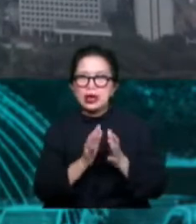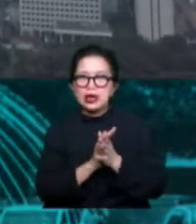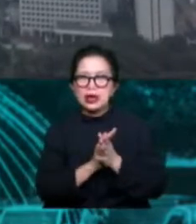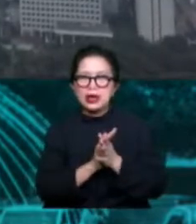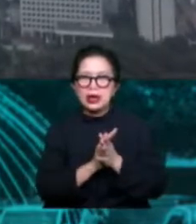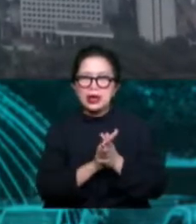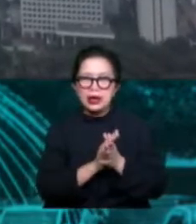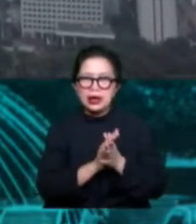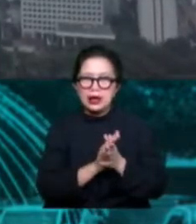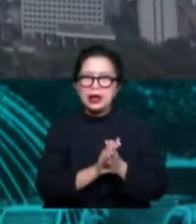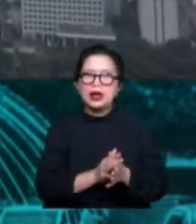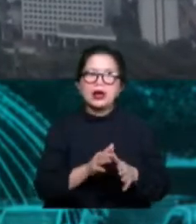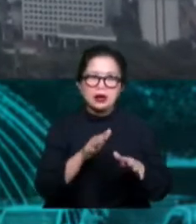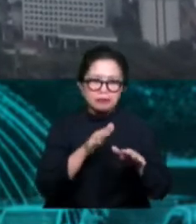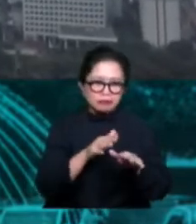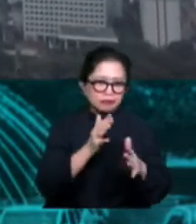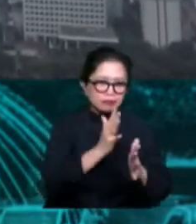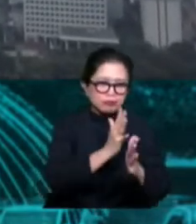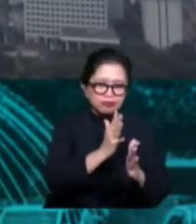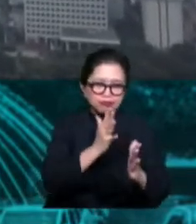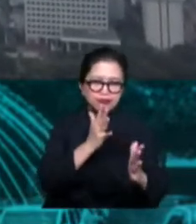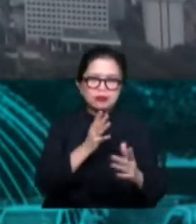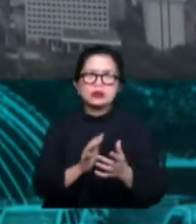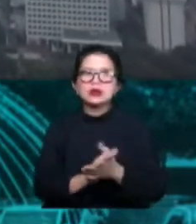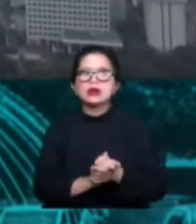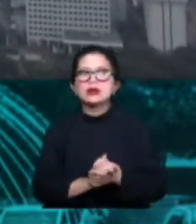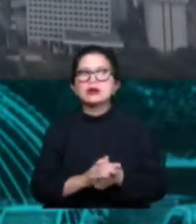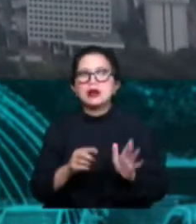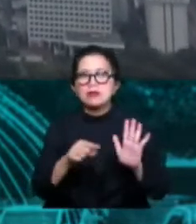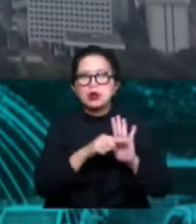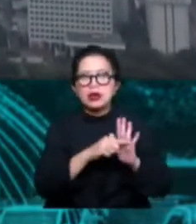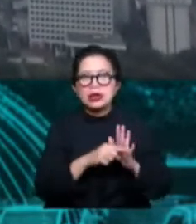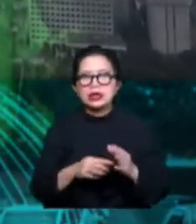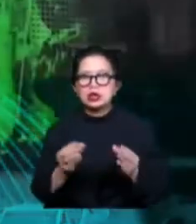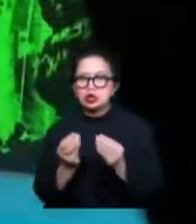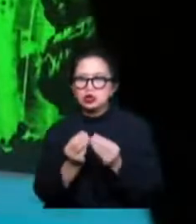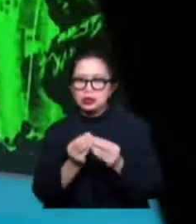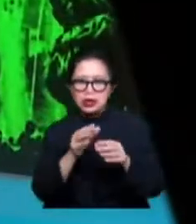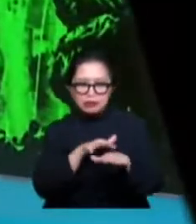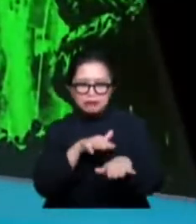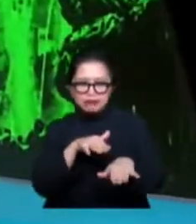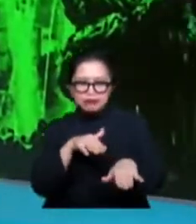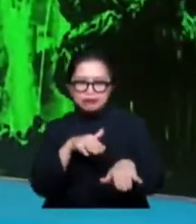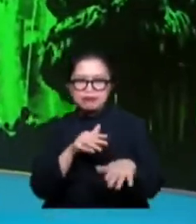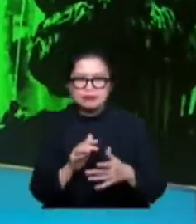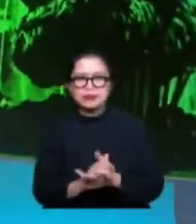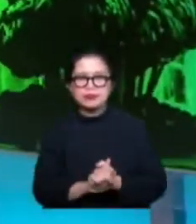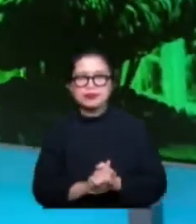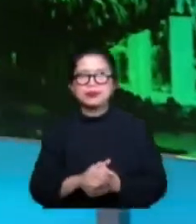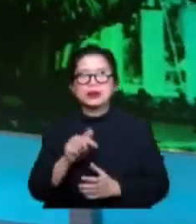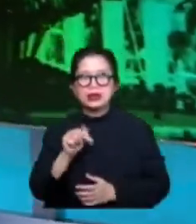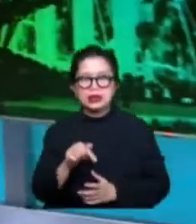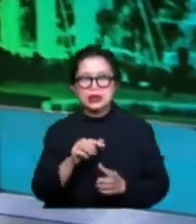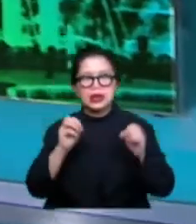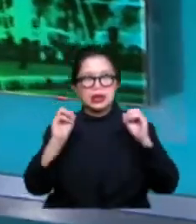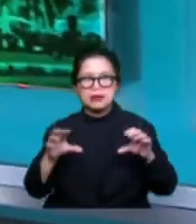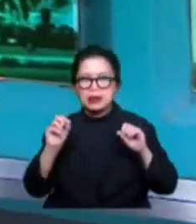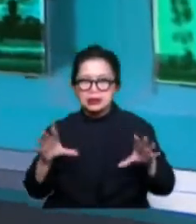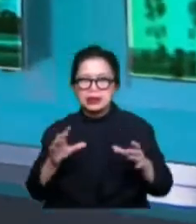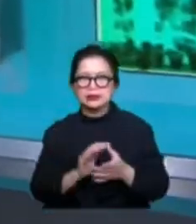better. Yes. So it seems that there are so many aspects related to public